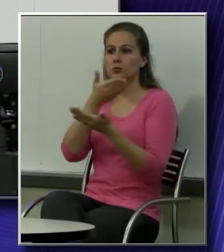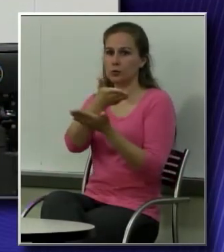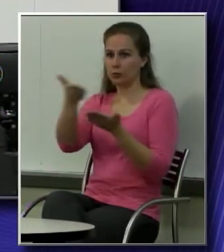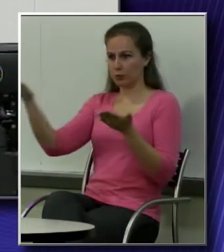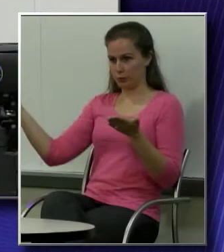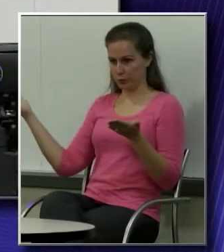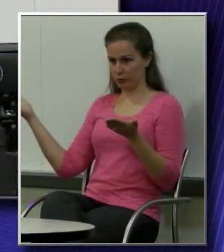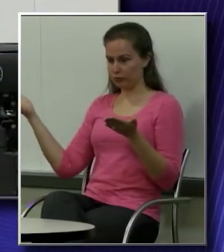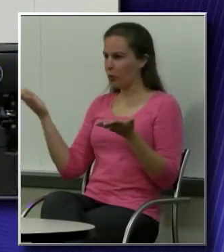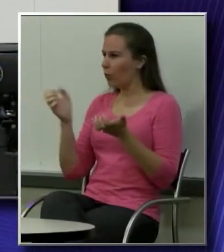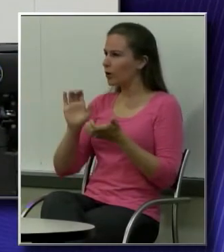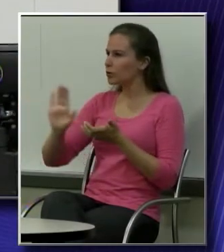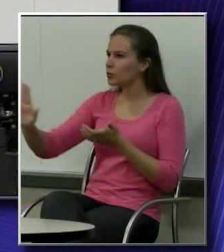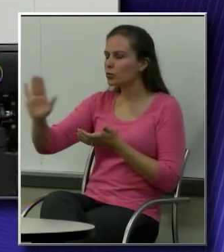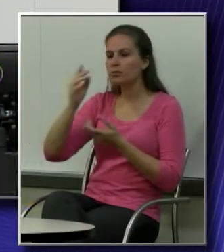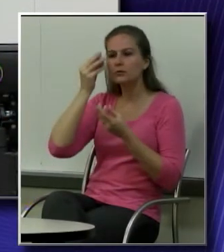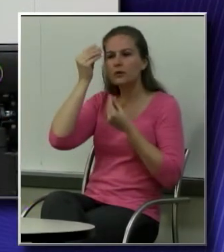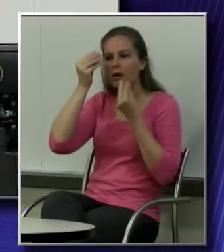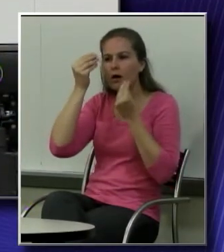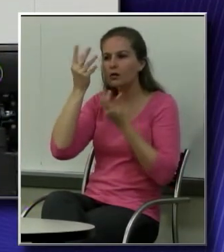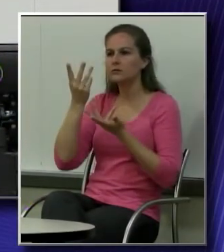to provide us with your thoughts